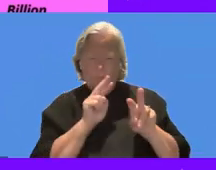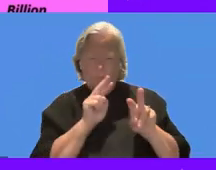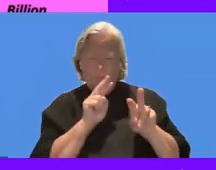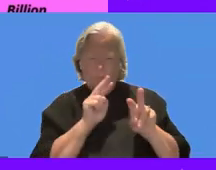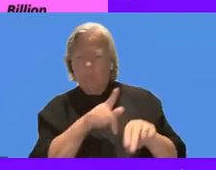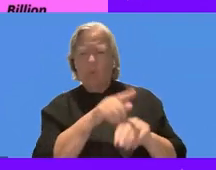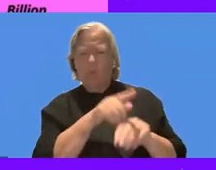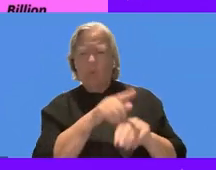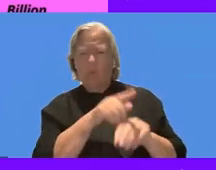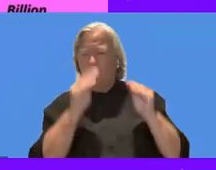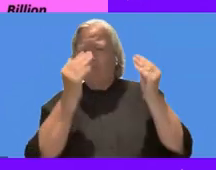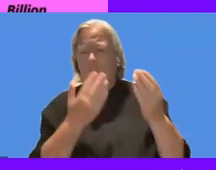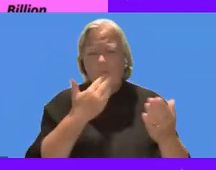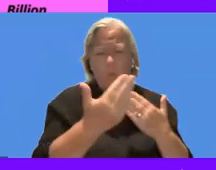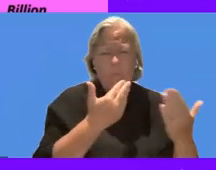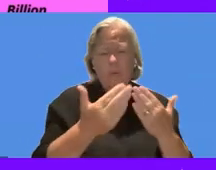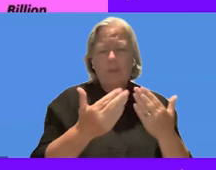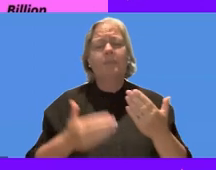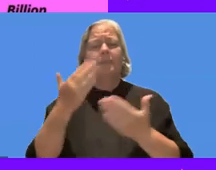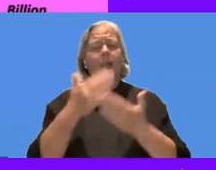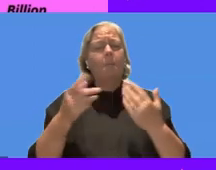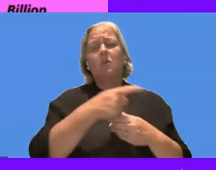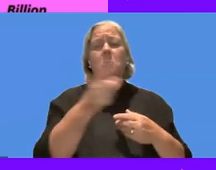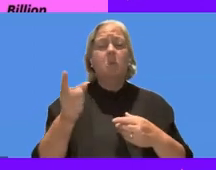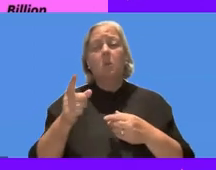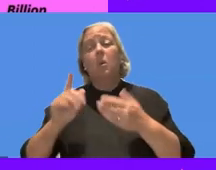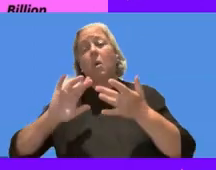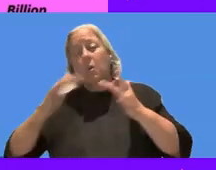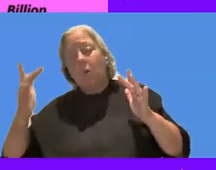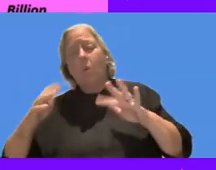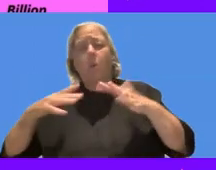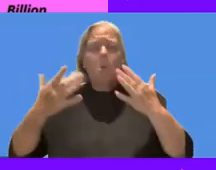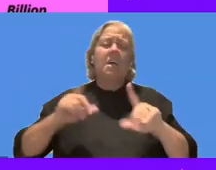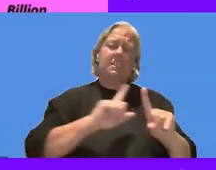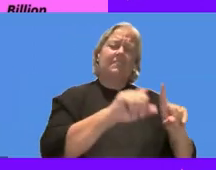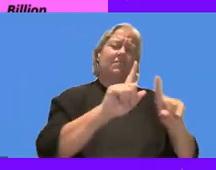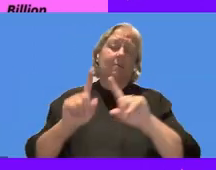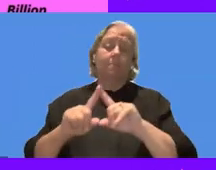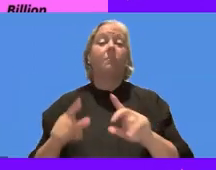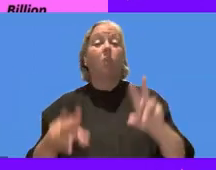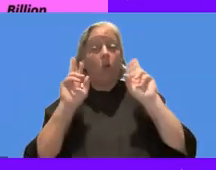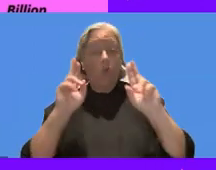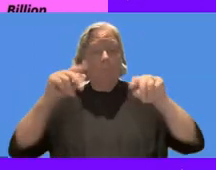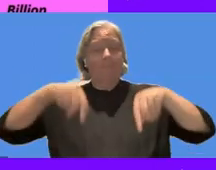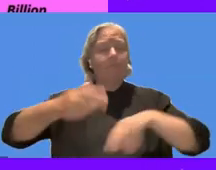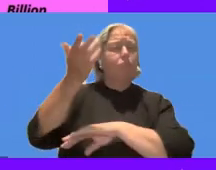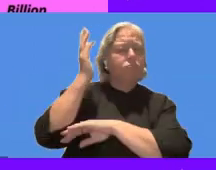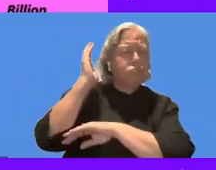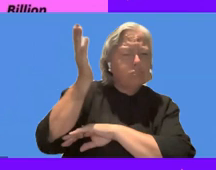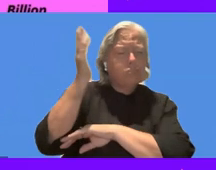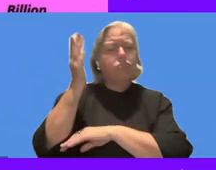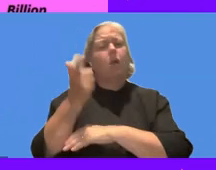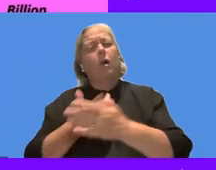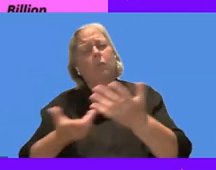in person, some of you may be joining online. And we hope that this session will also help ground some of the conversations that are happening